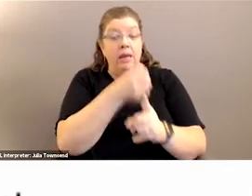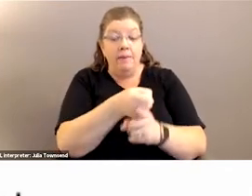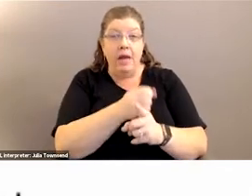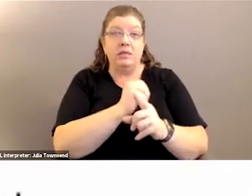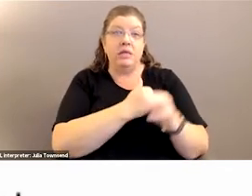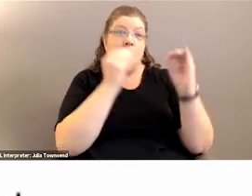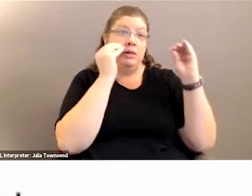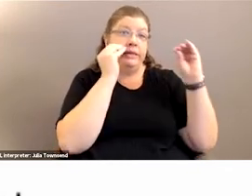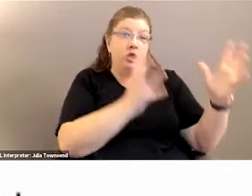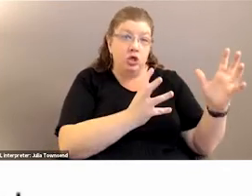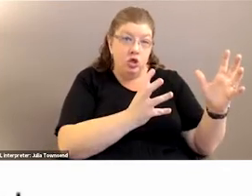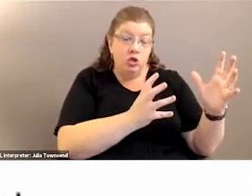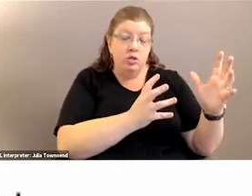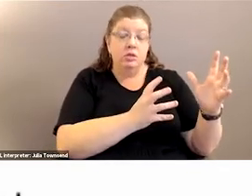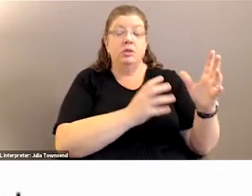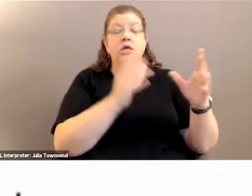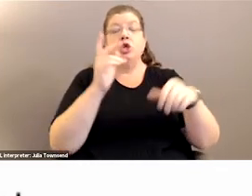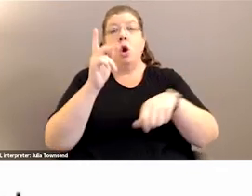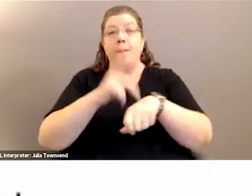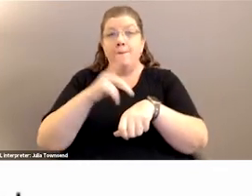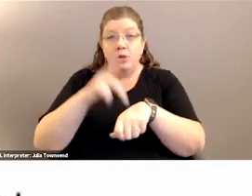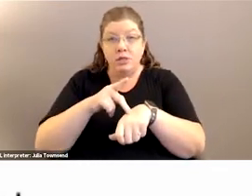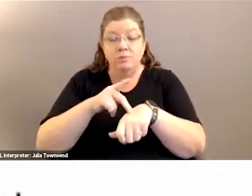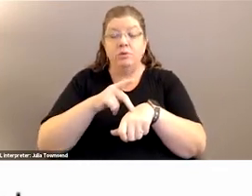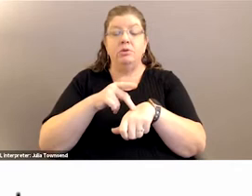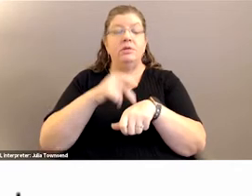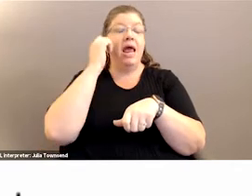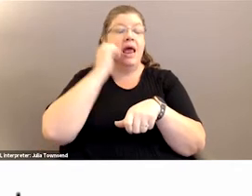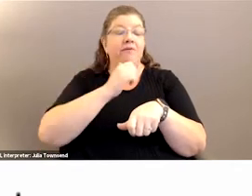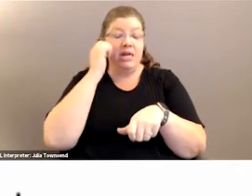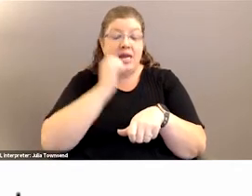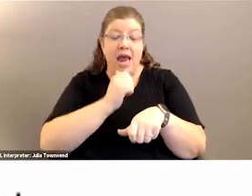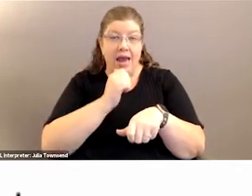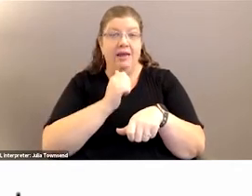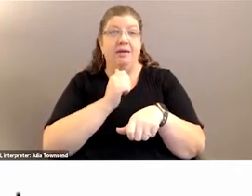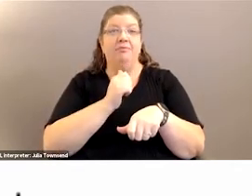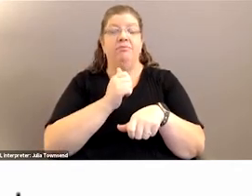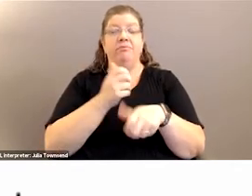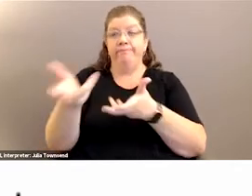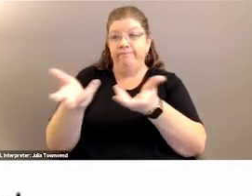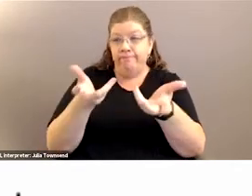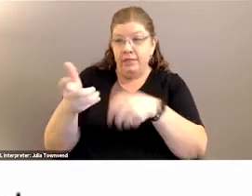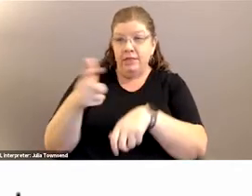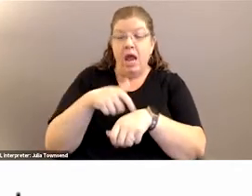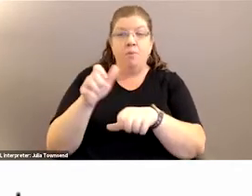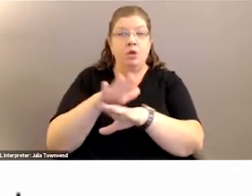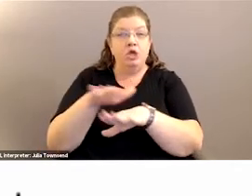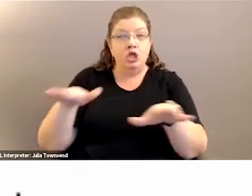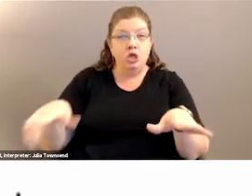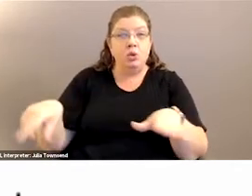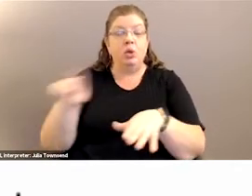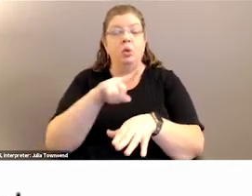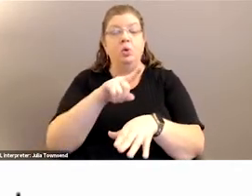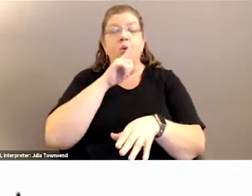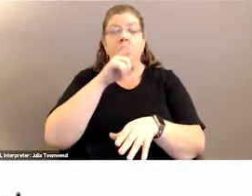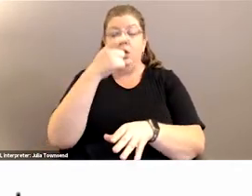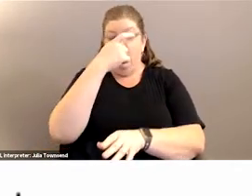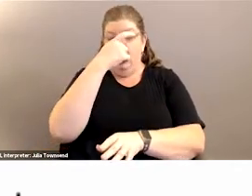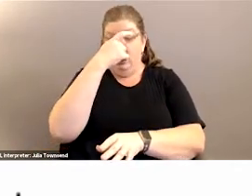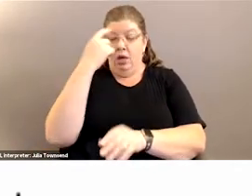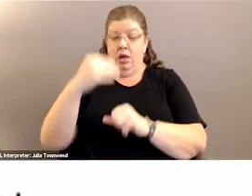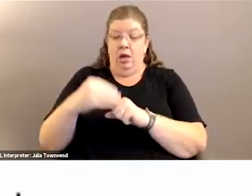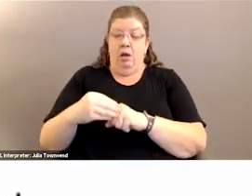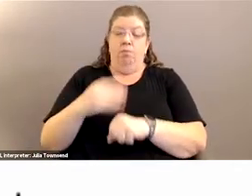teachers our principles every day are spending time with children who are very traumatically